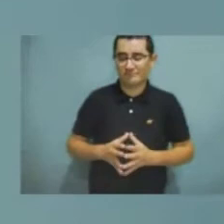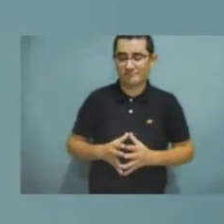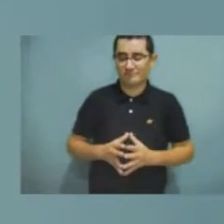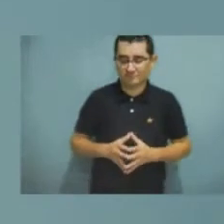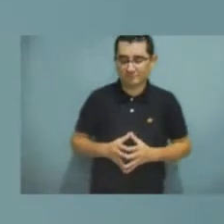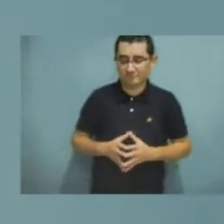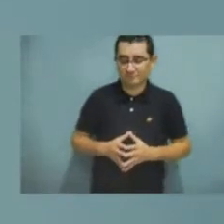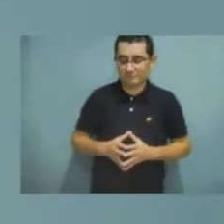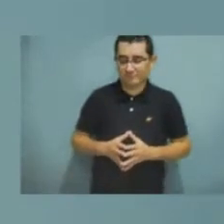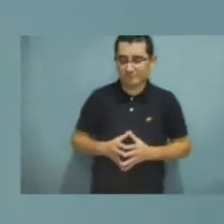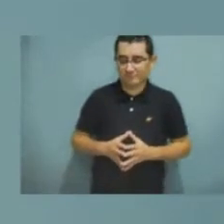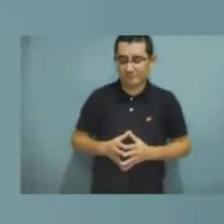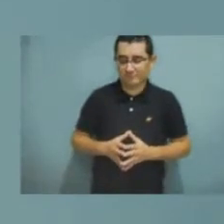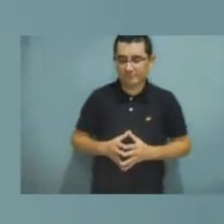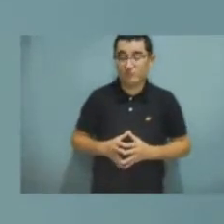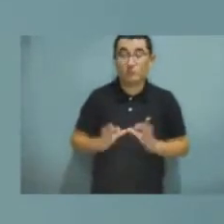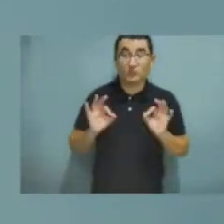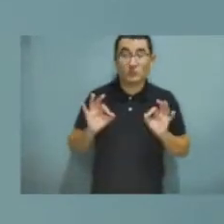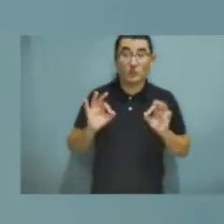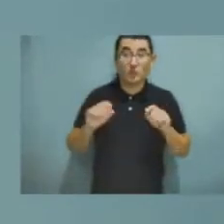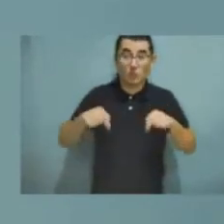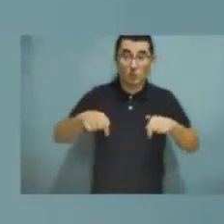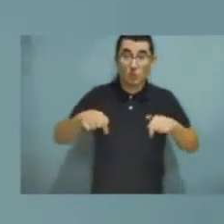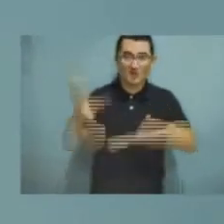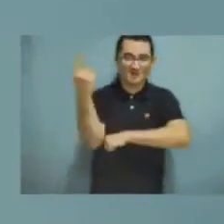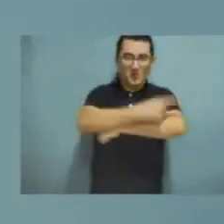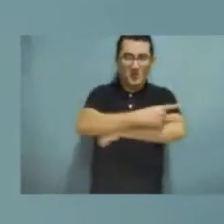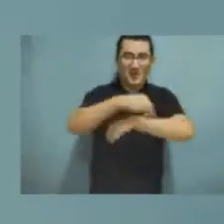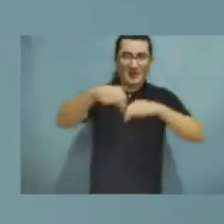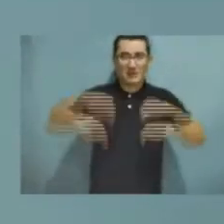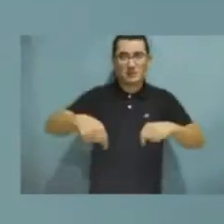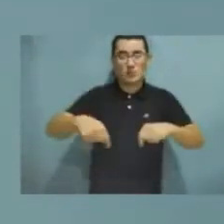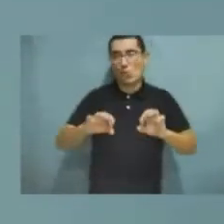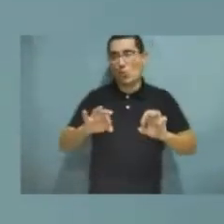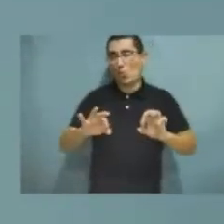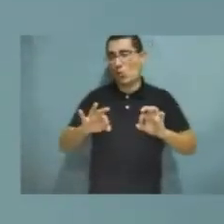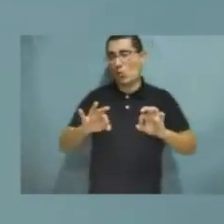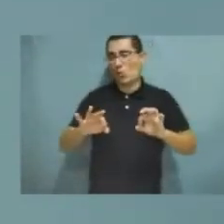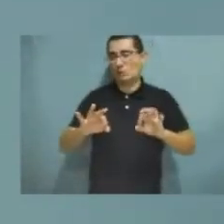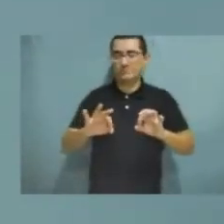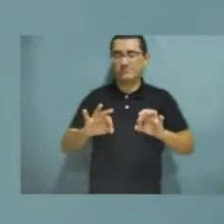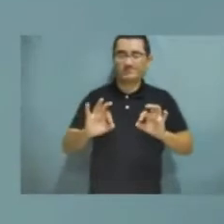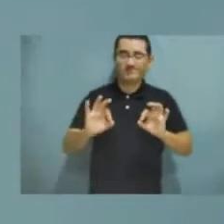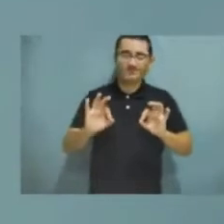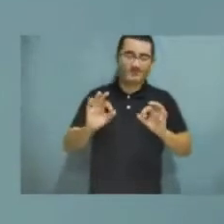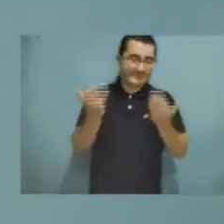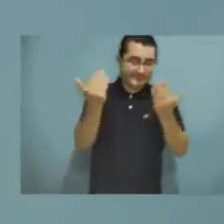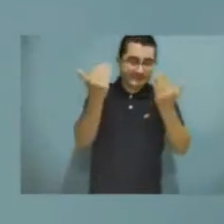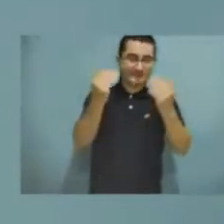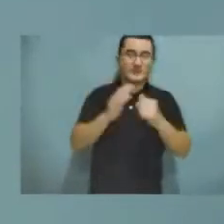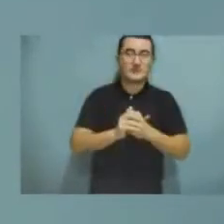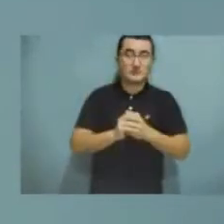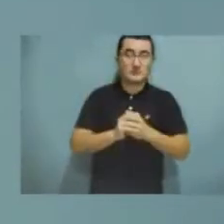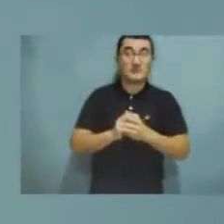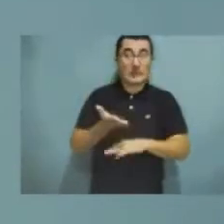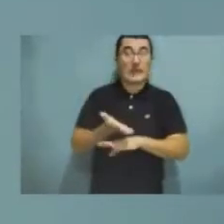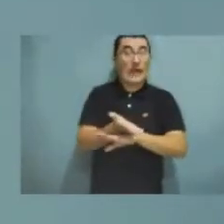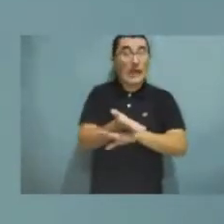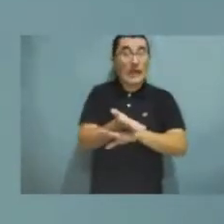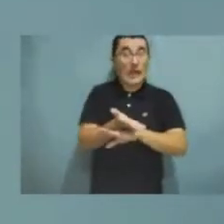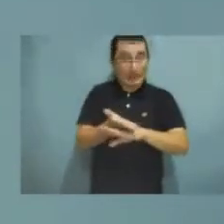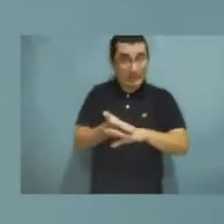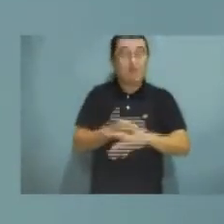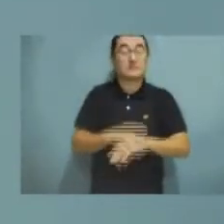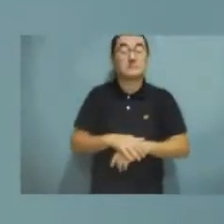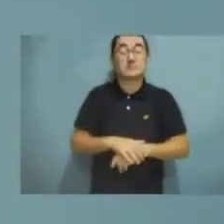Bueno, en el día de hoy hemos tenido una jornada muy productiva. Thank you. Today we have had a very productive session,